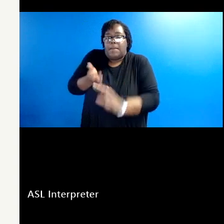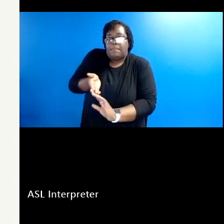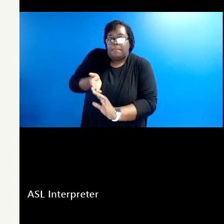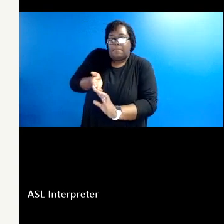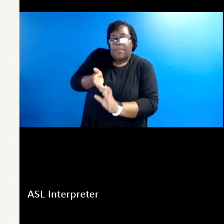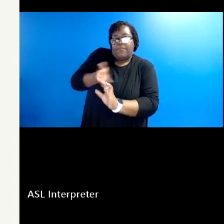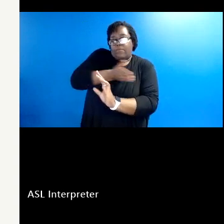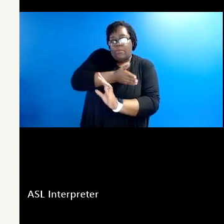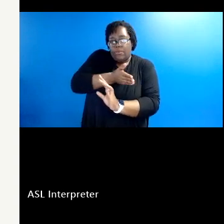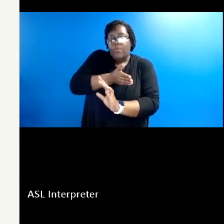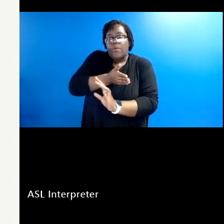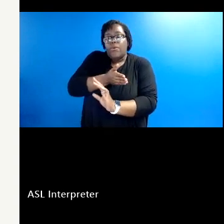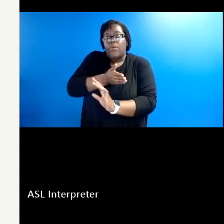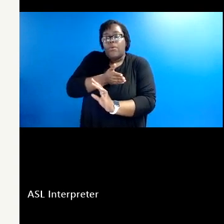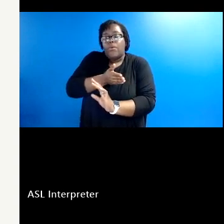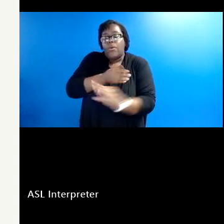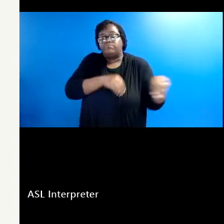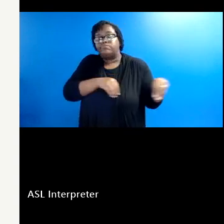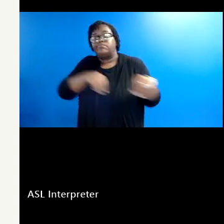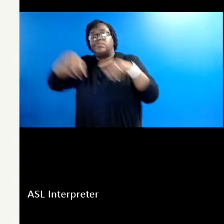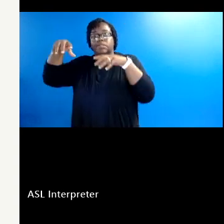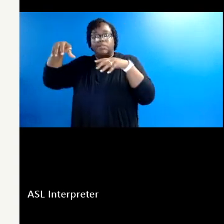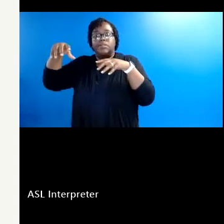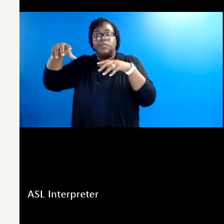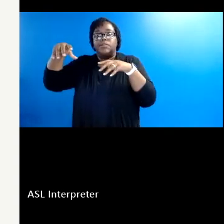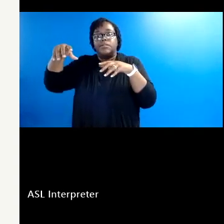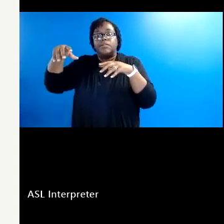our to re-energization